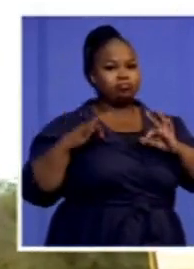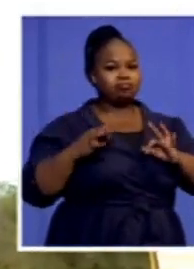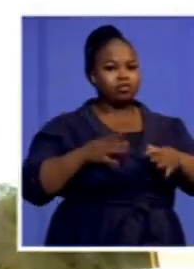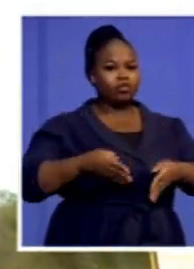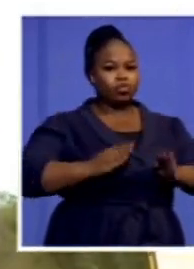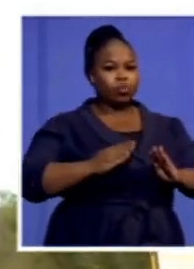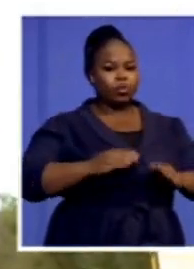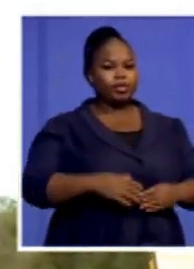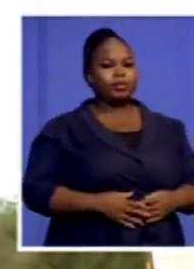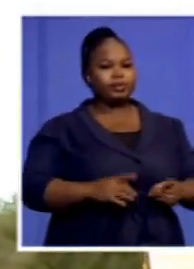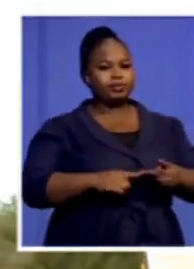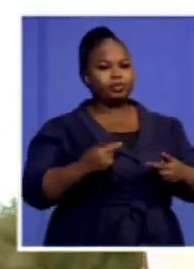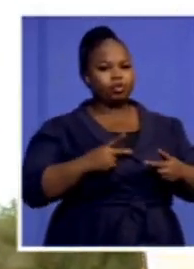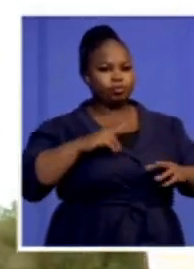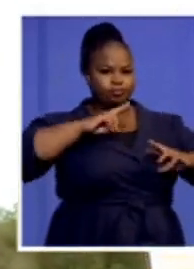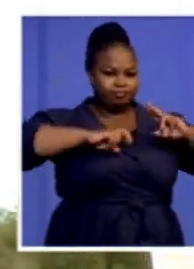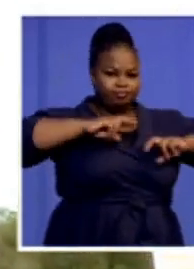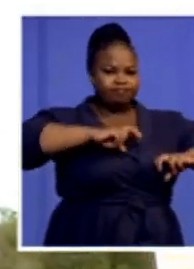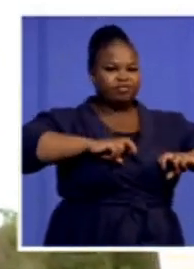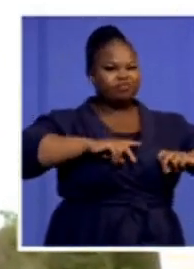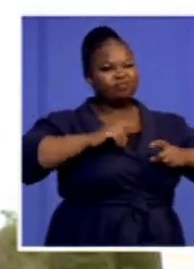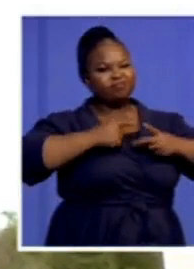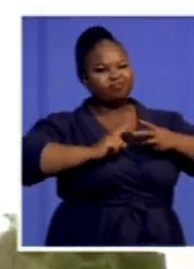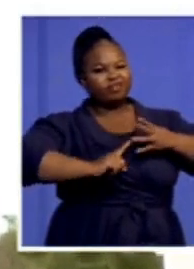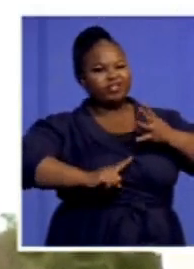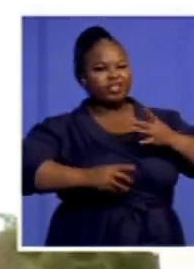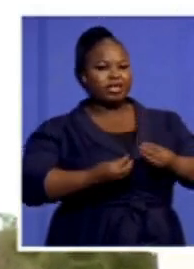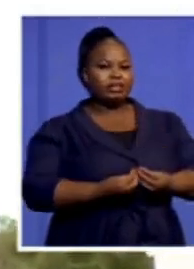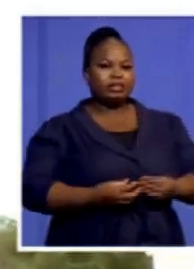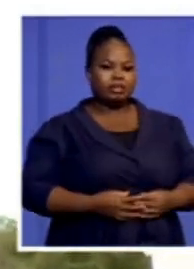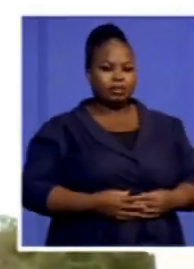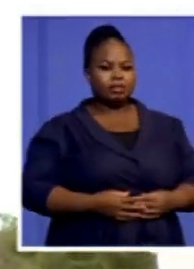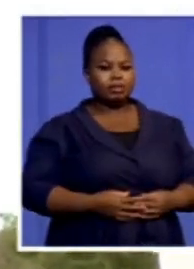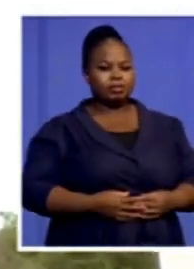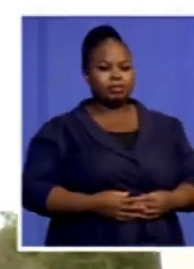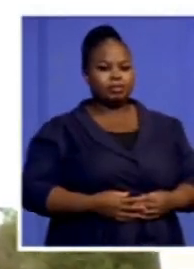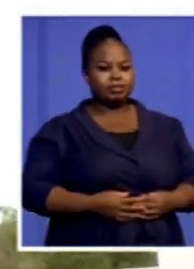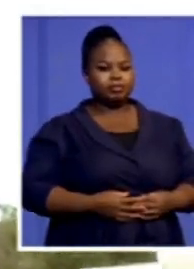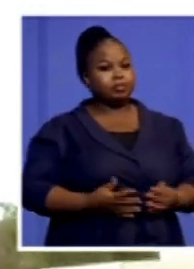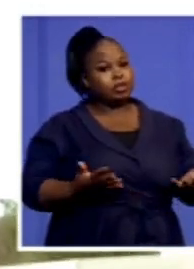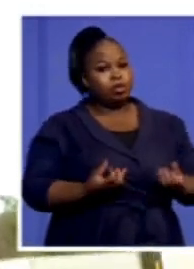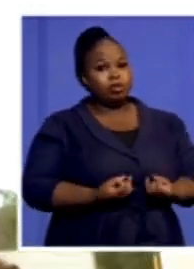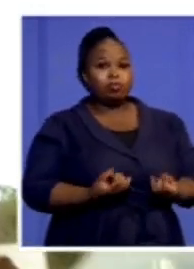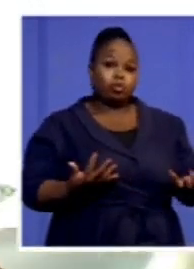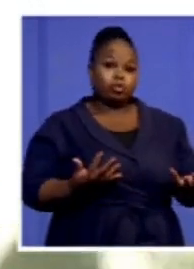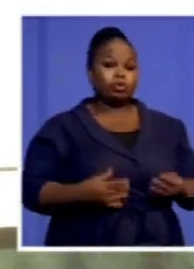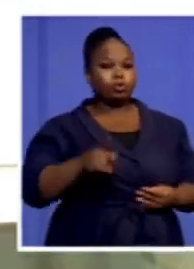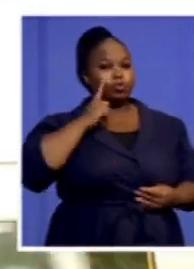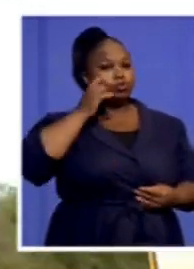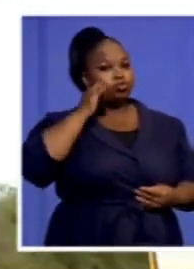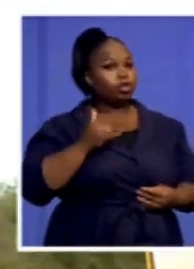searching of some items in the vehicle. Mostly we are checking the